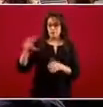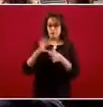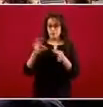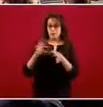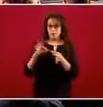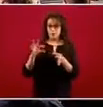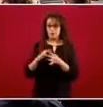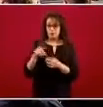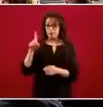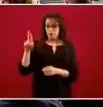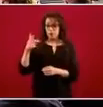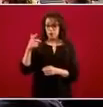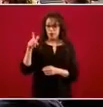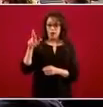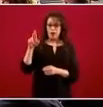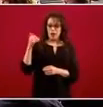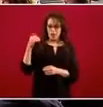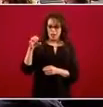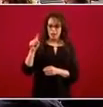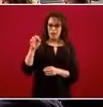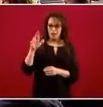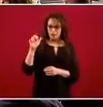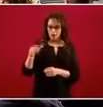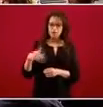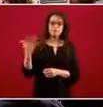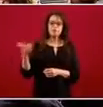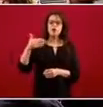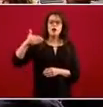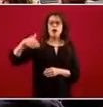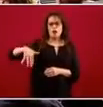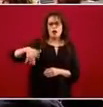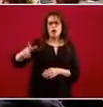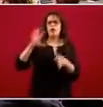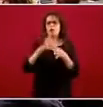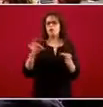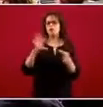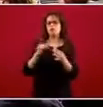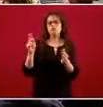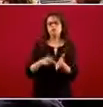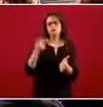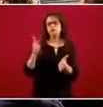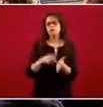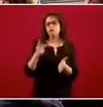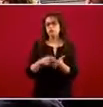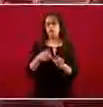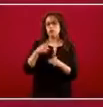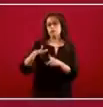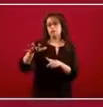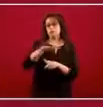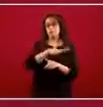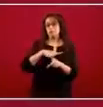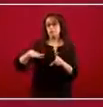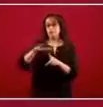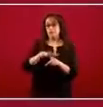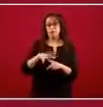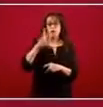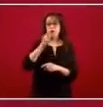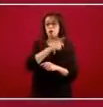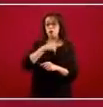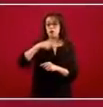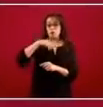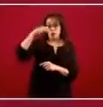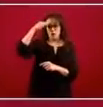And I would like to add to what the doctor has said. The, the population should